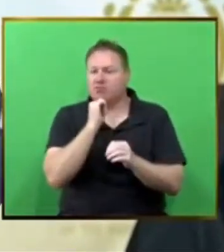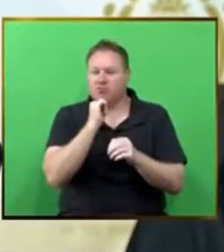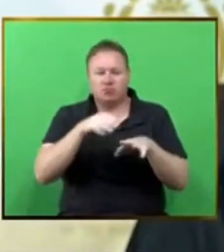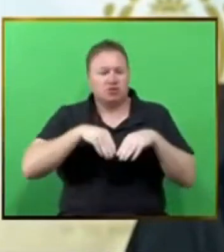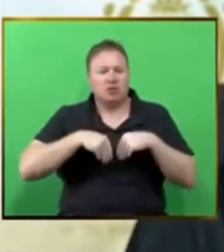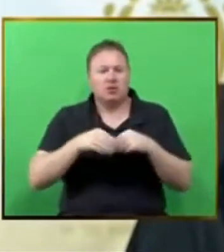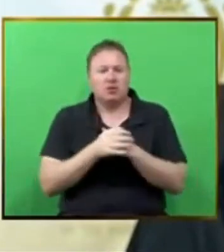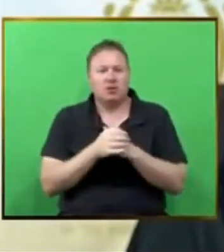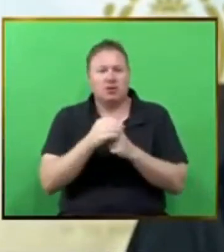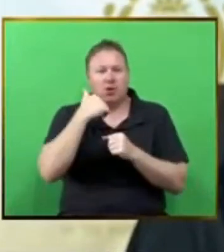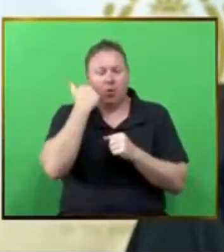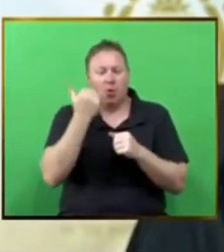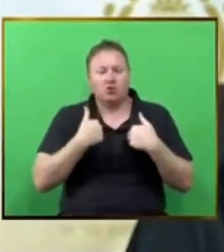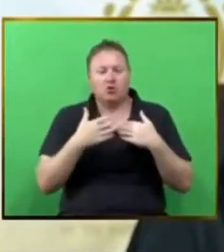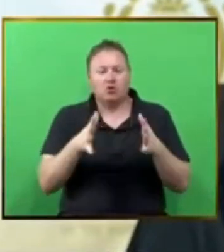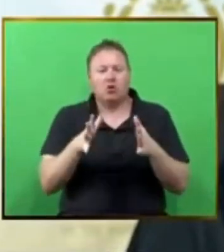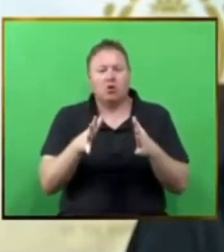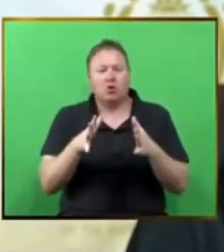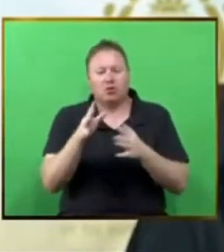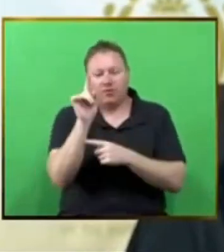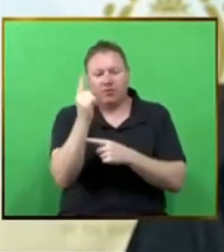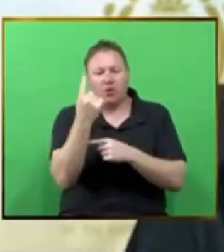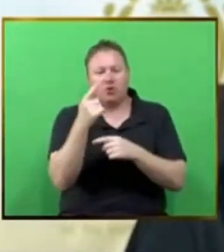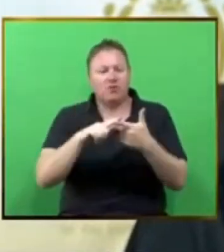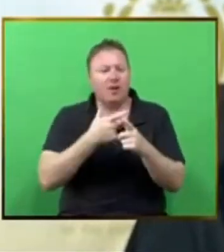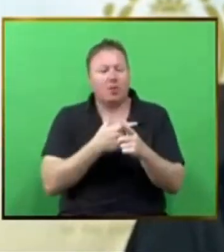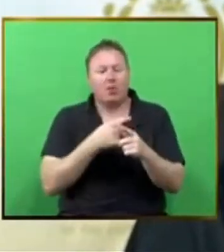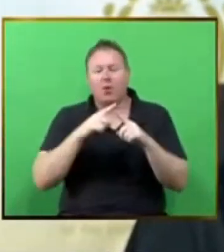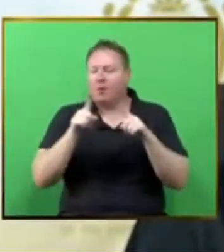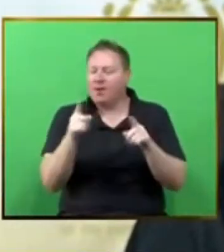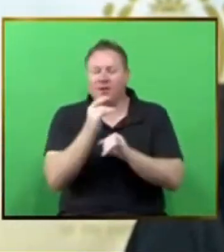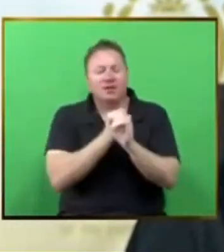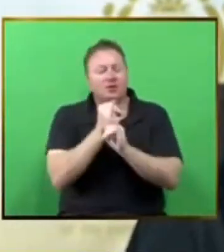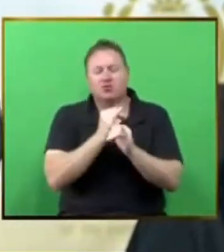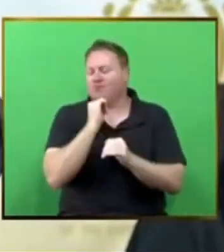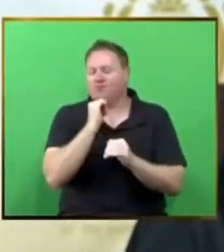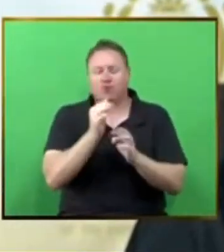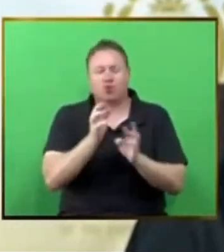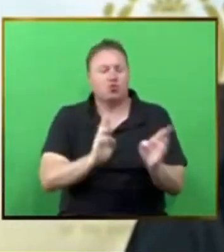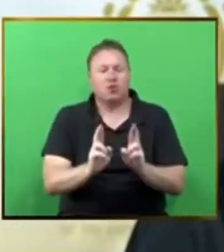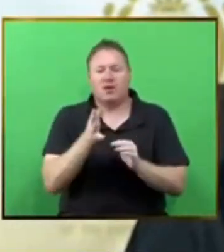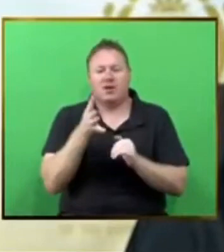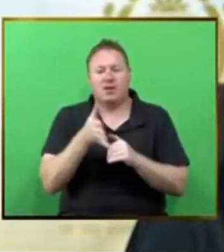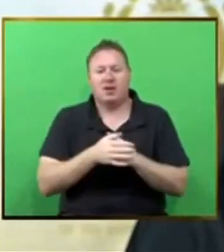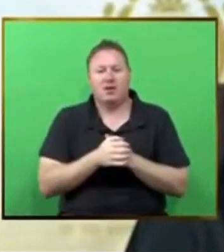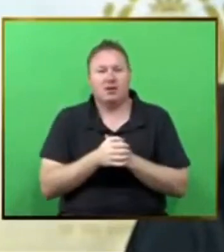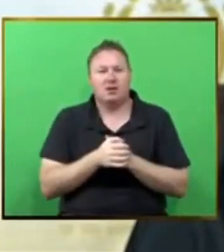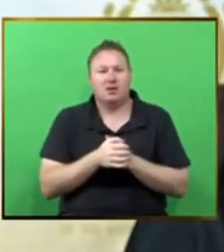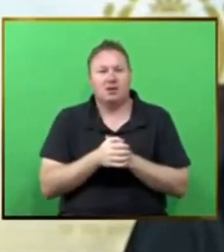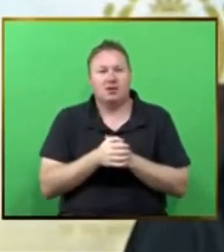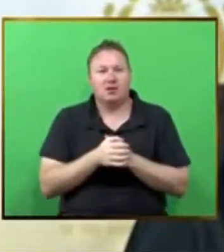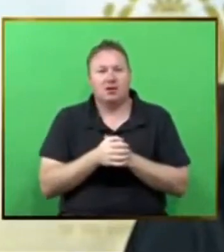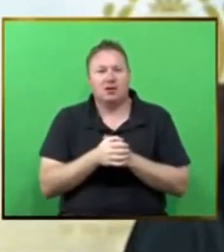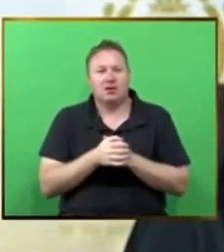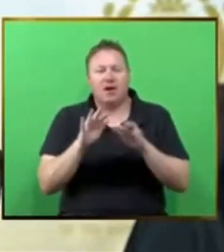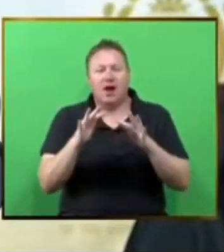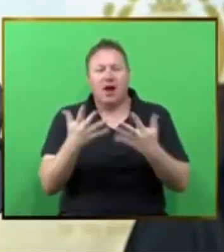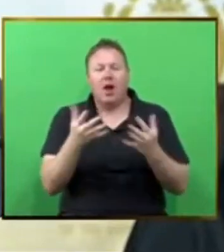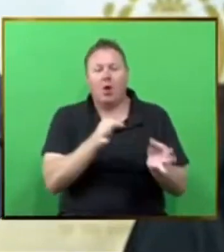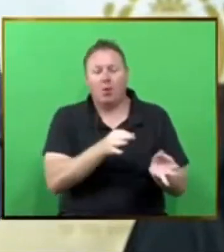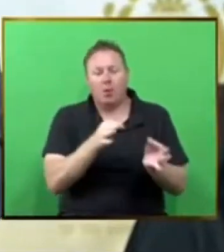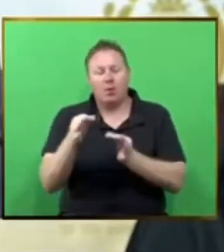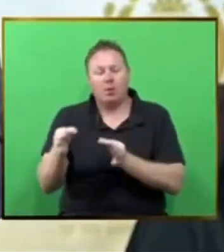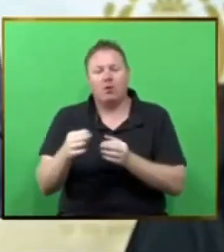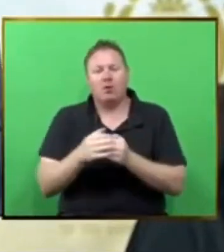to be effective from the 1st of April, but the industry was not ready, but he allowed us to postpone it to the 1st